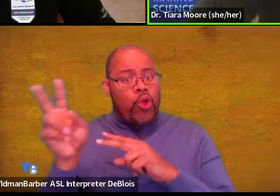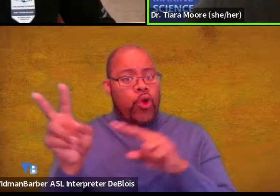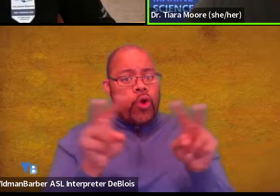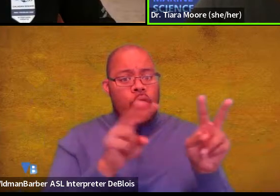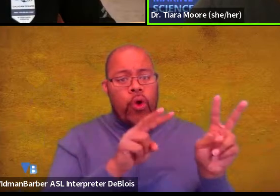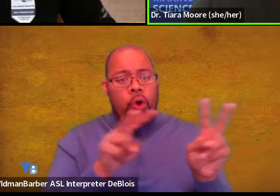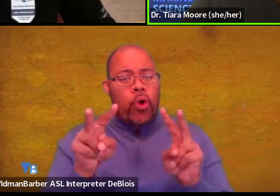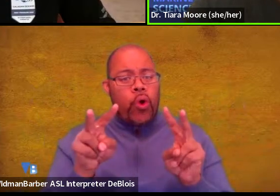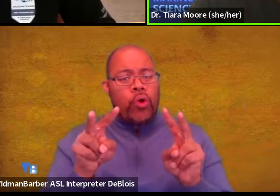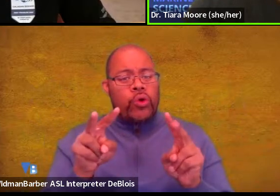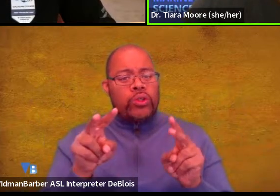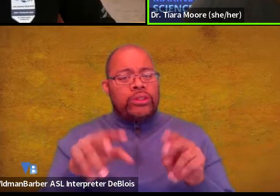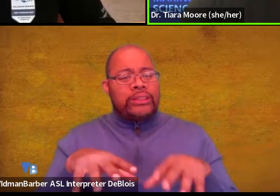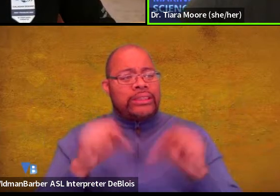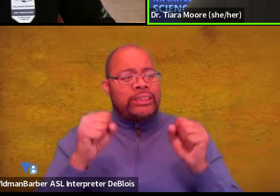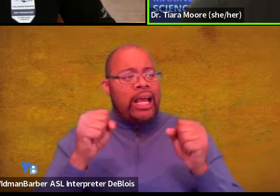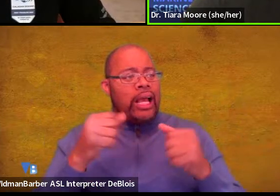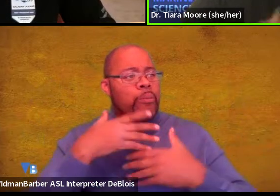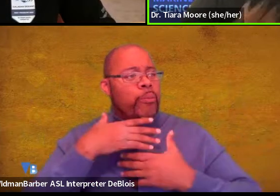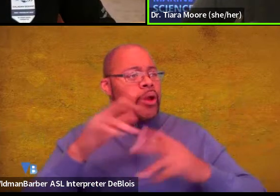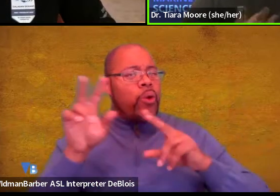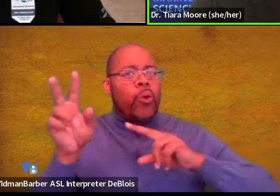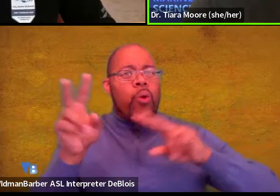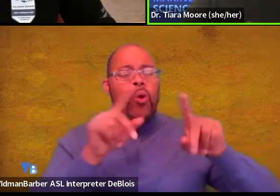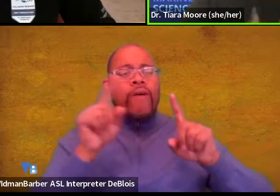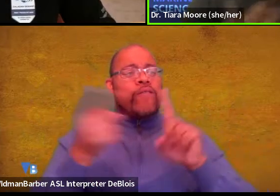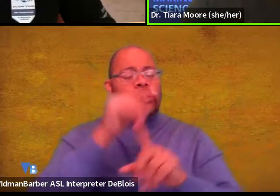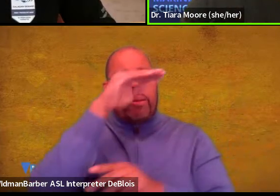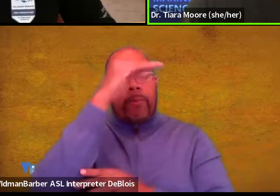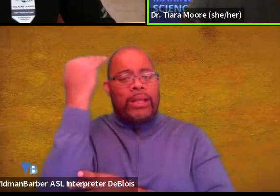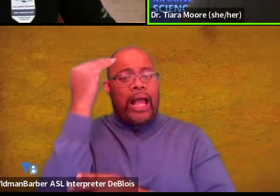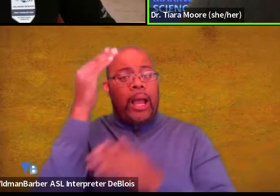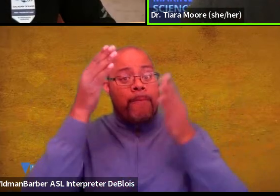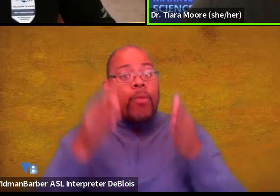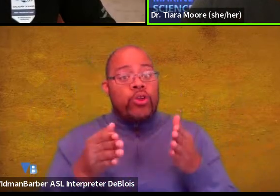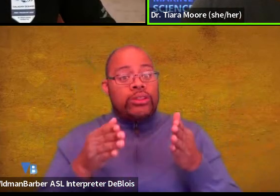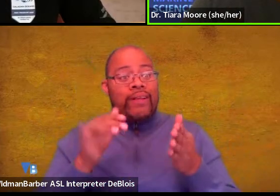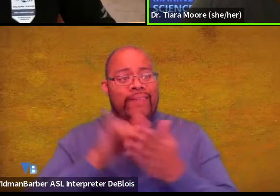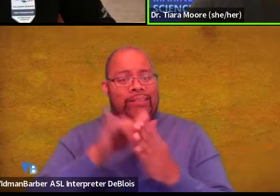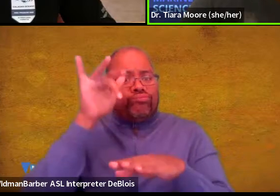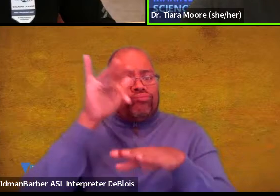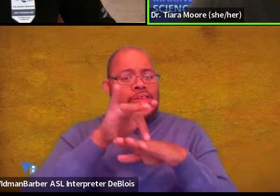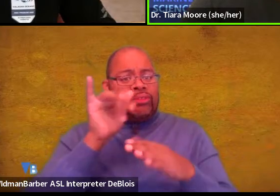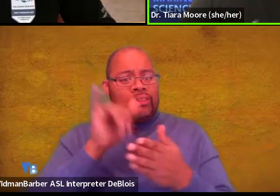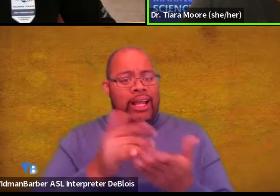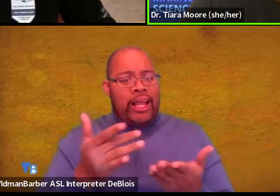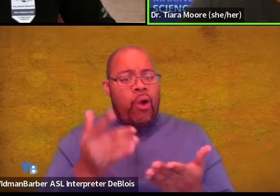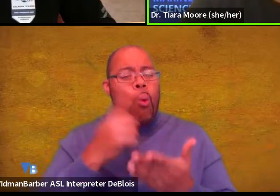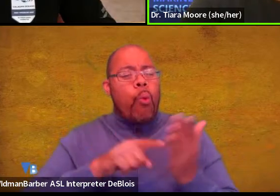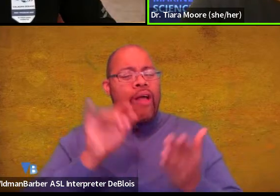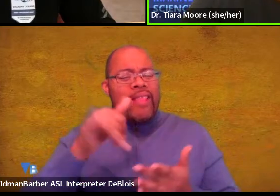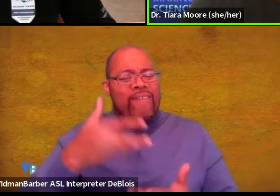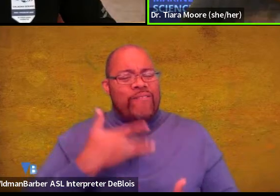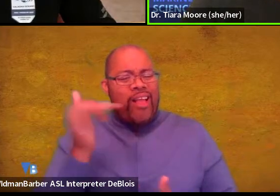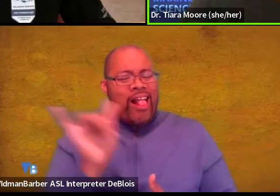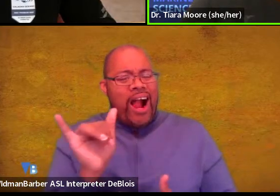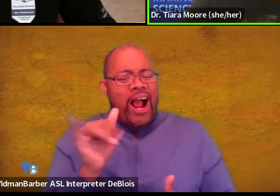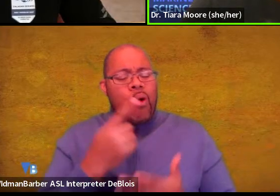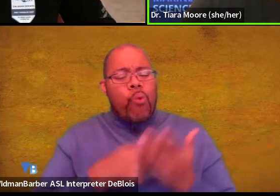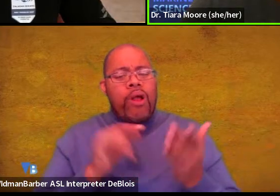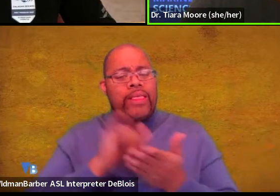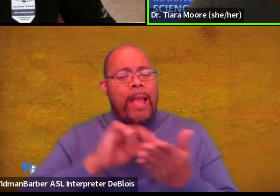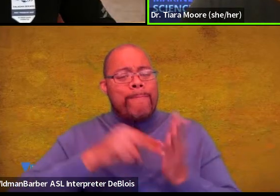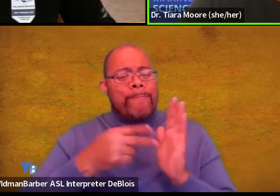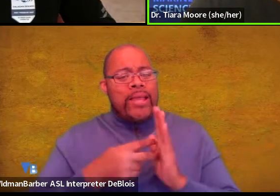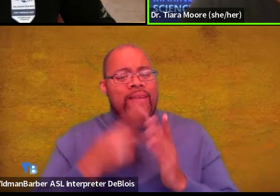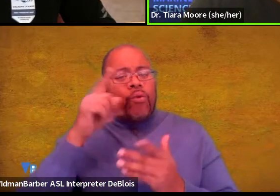around, you take your first breath, and you are the first Black person that's ever been there. What does that feel like? And what does that